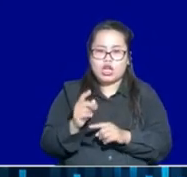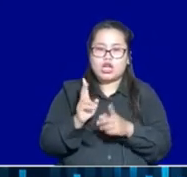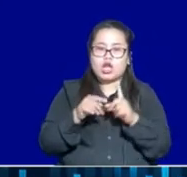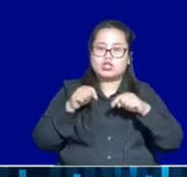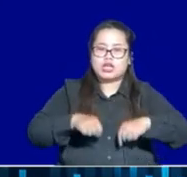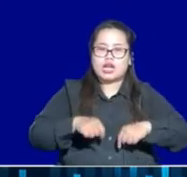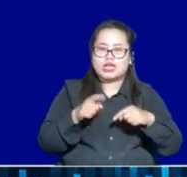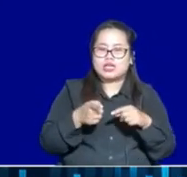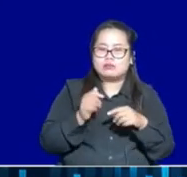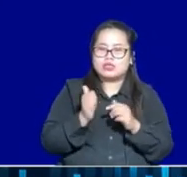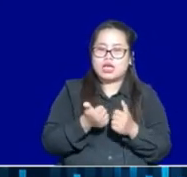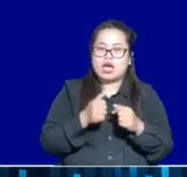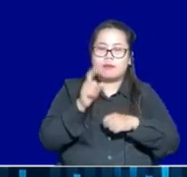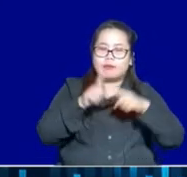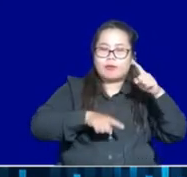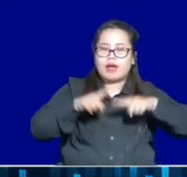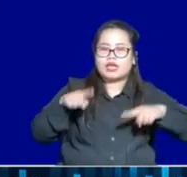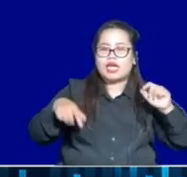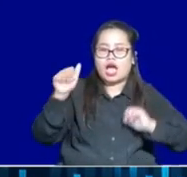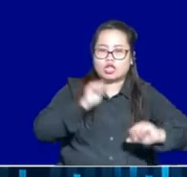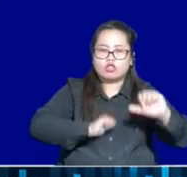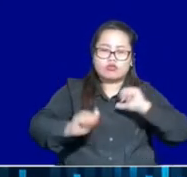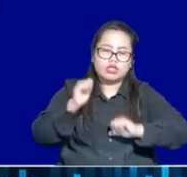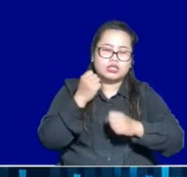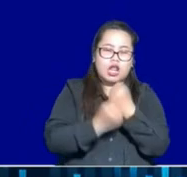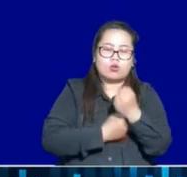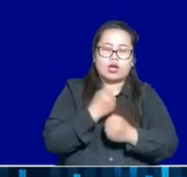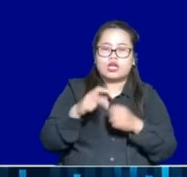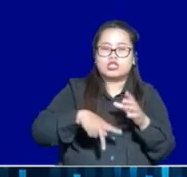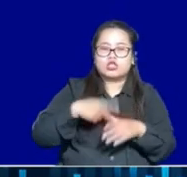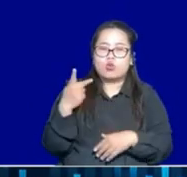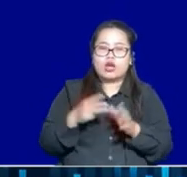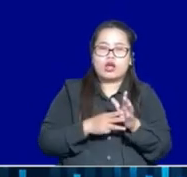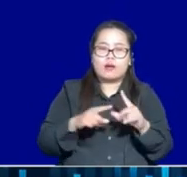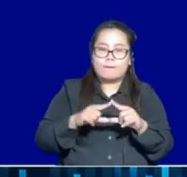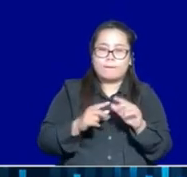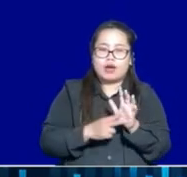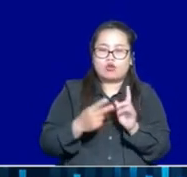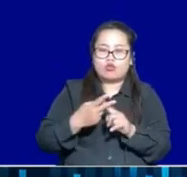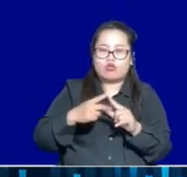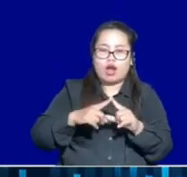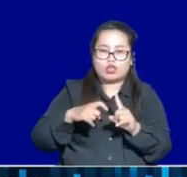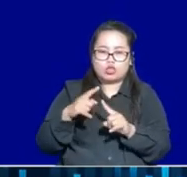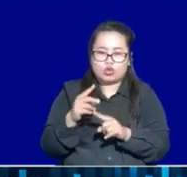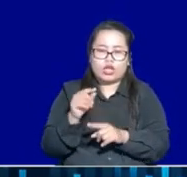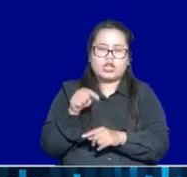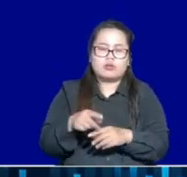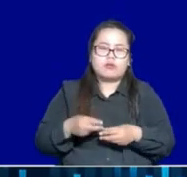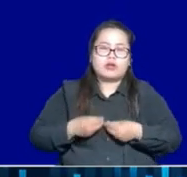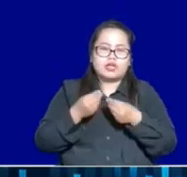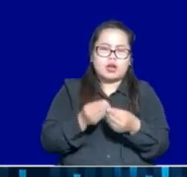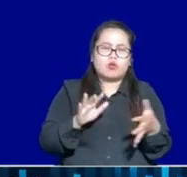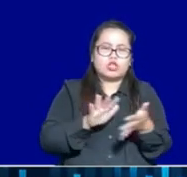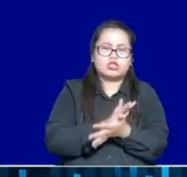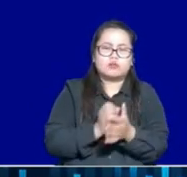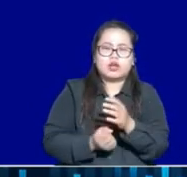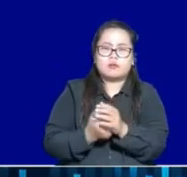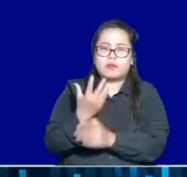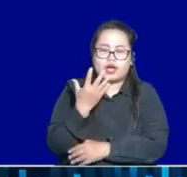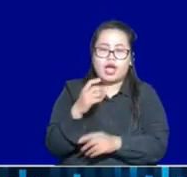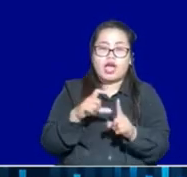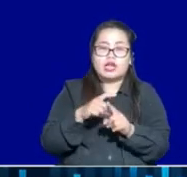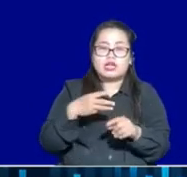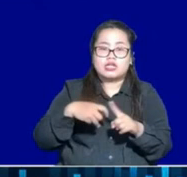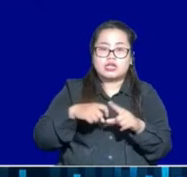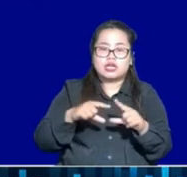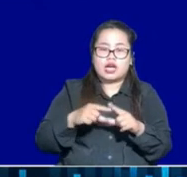an enormous opportunity for growth. And finally, decarbonization offers new areas of comparative advantage for